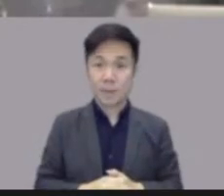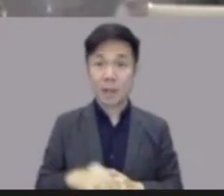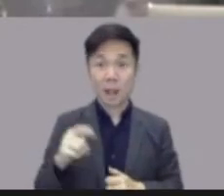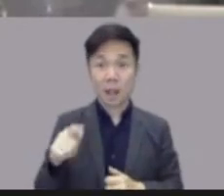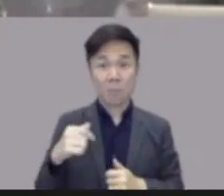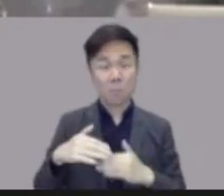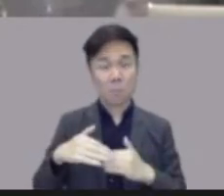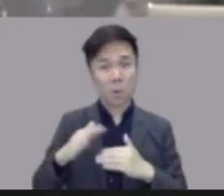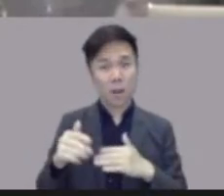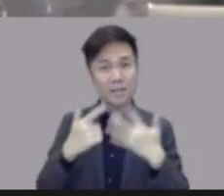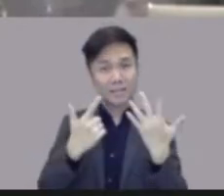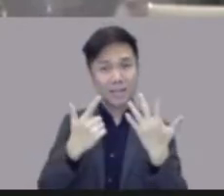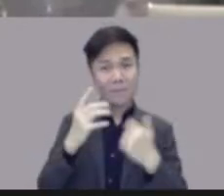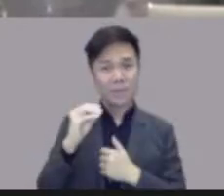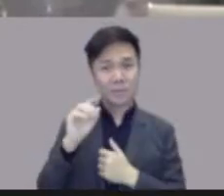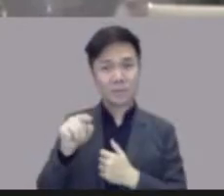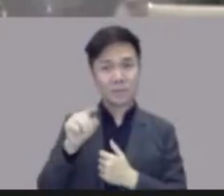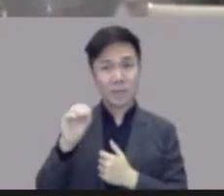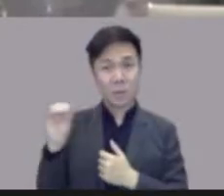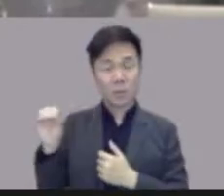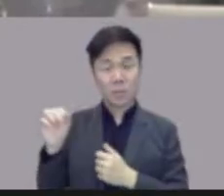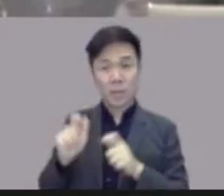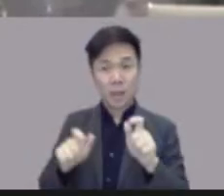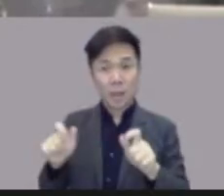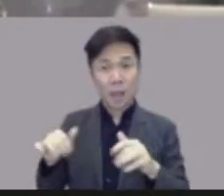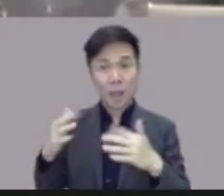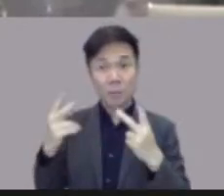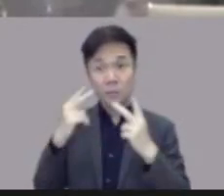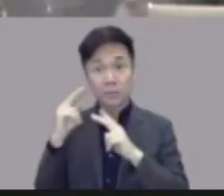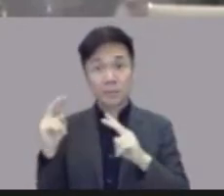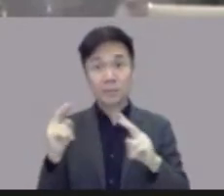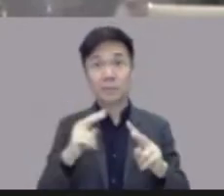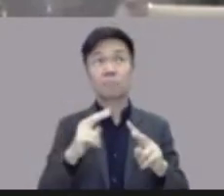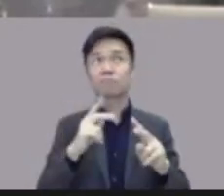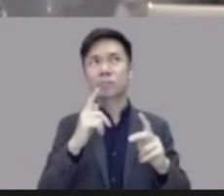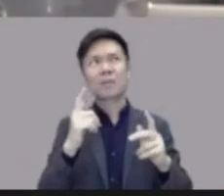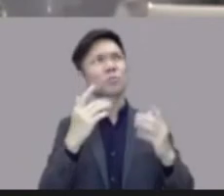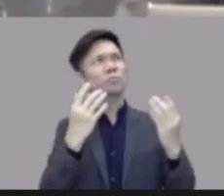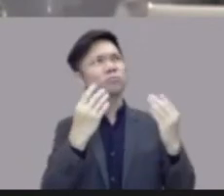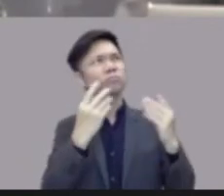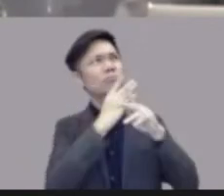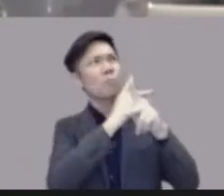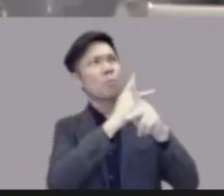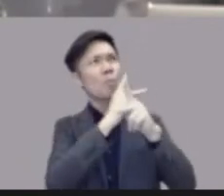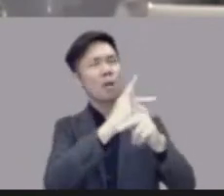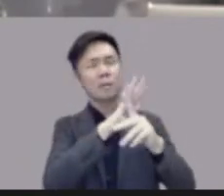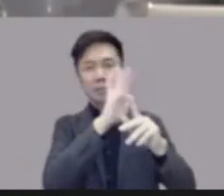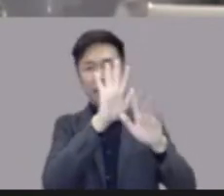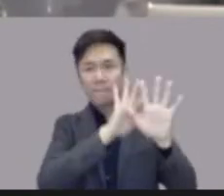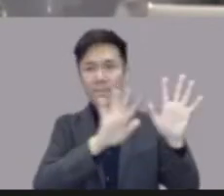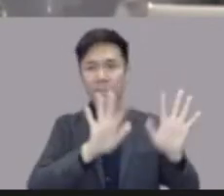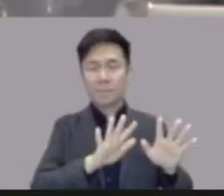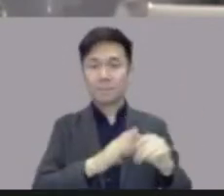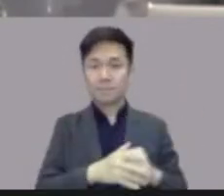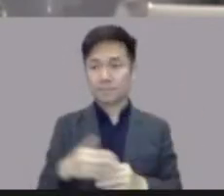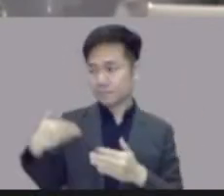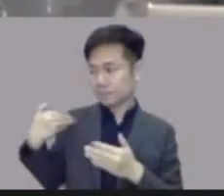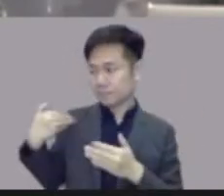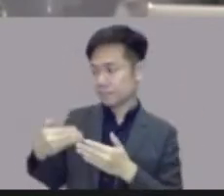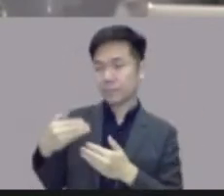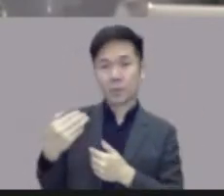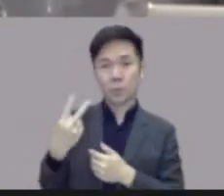to nature-based Solutions or natural climate Solutions since 2009 Copenhagen